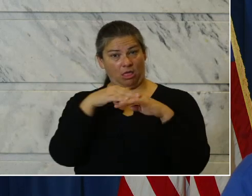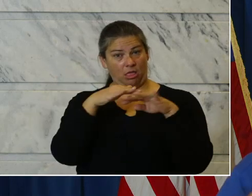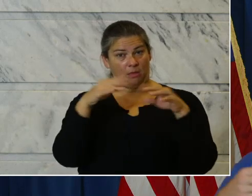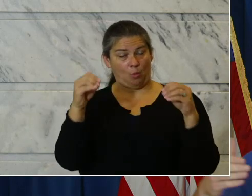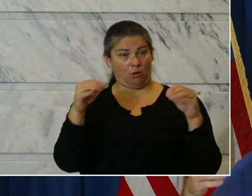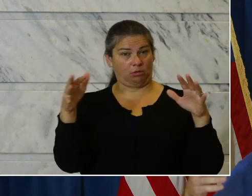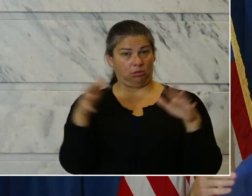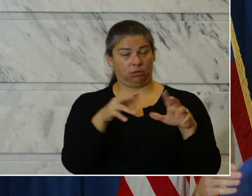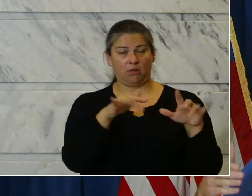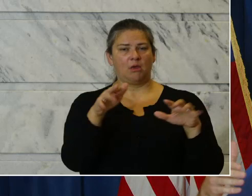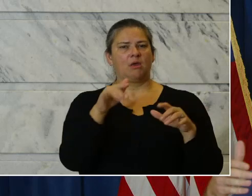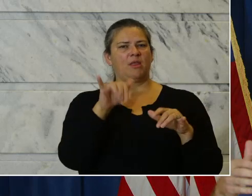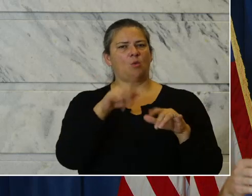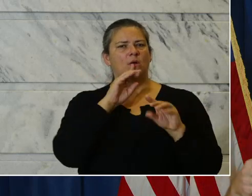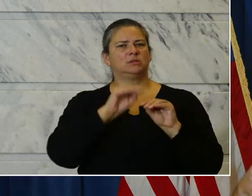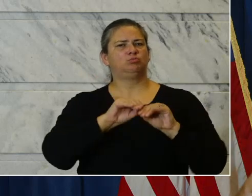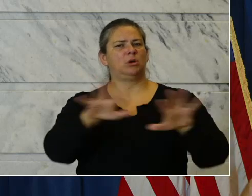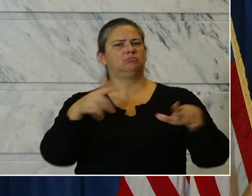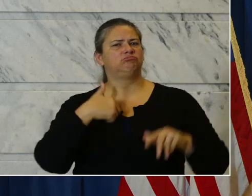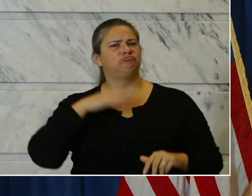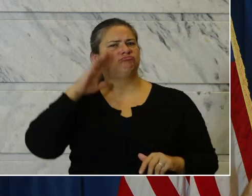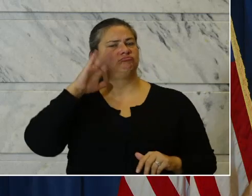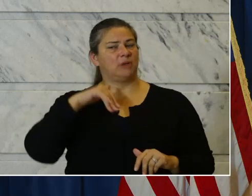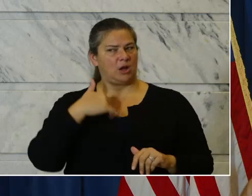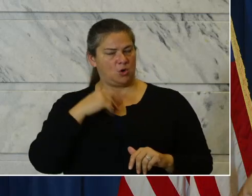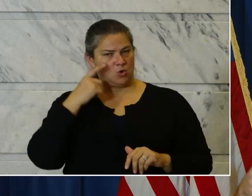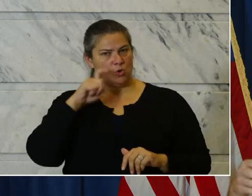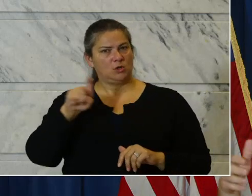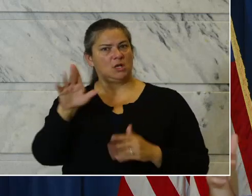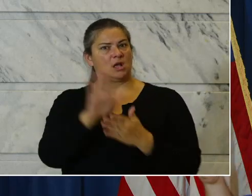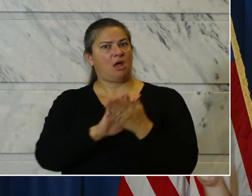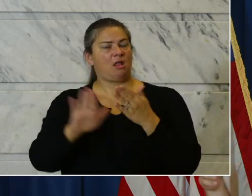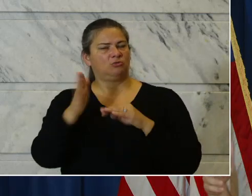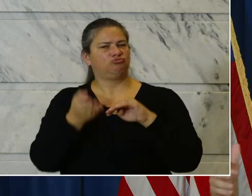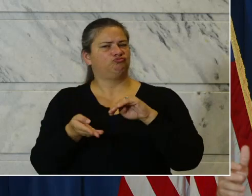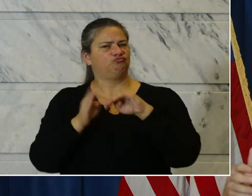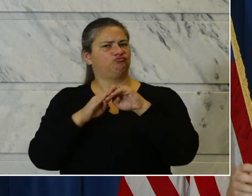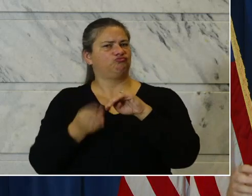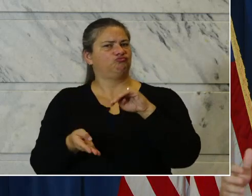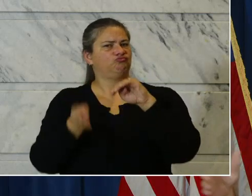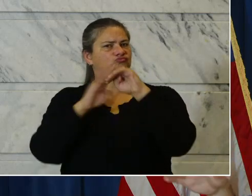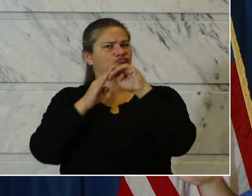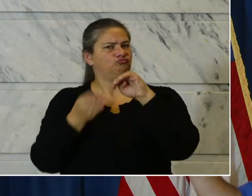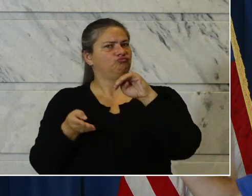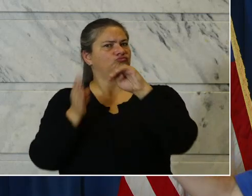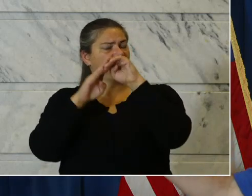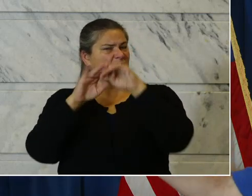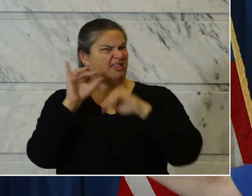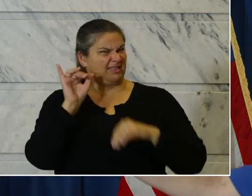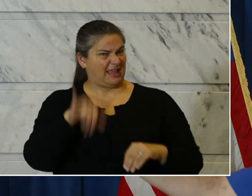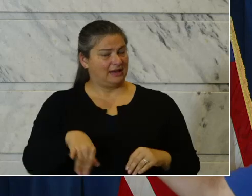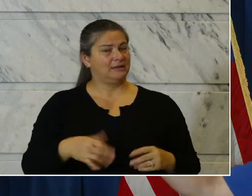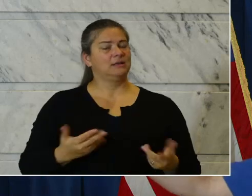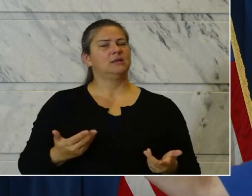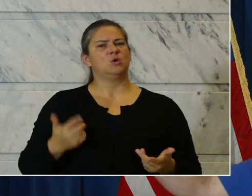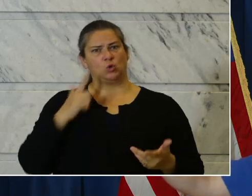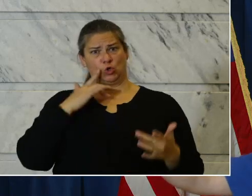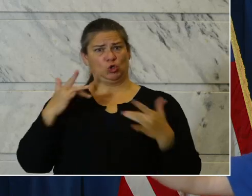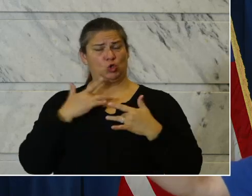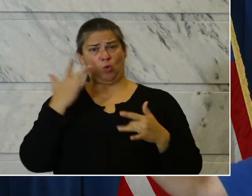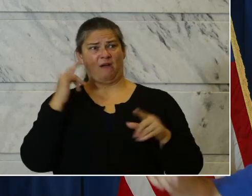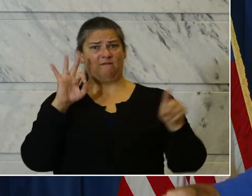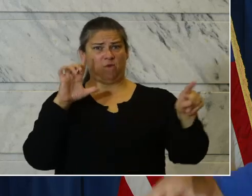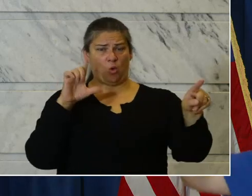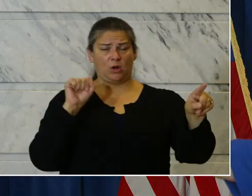significant increases in cases amongst our college-age students. And that's really concerning because we saw that in Florida and Texas